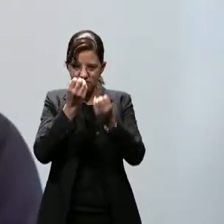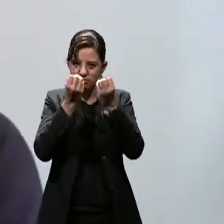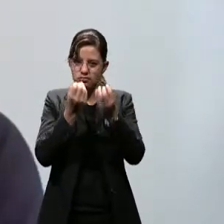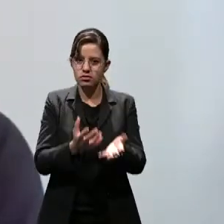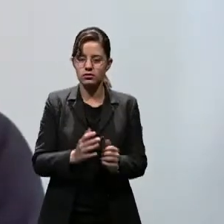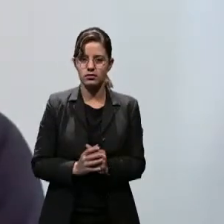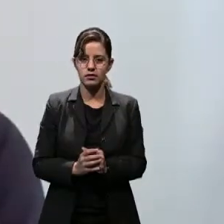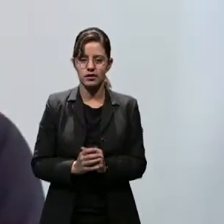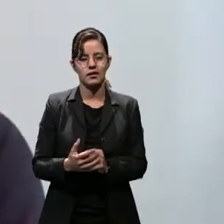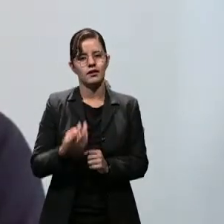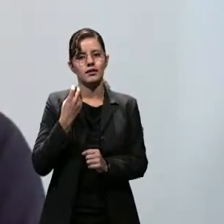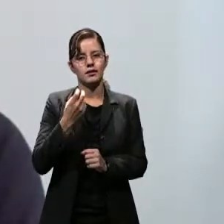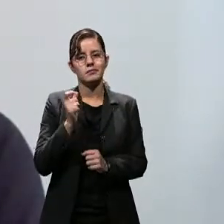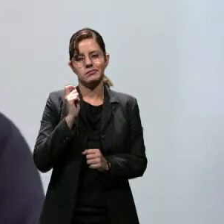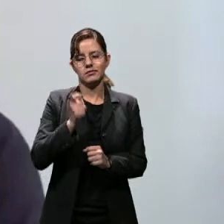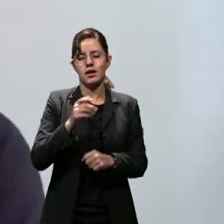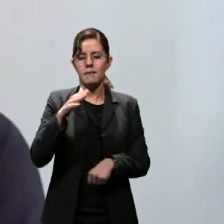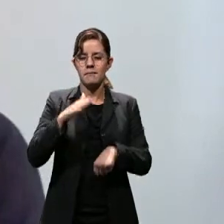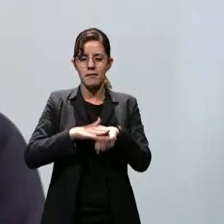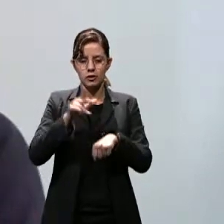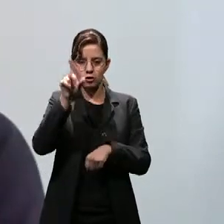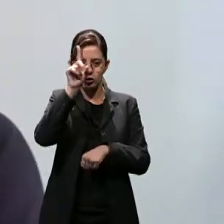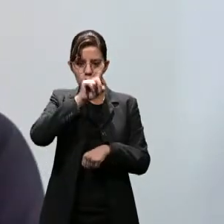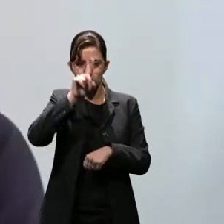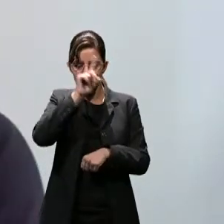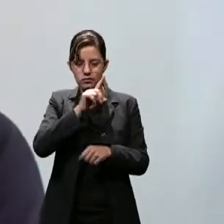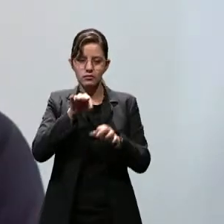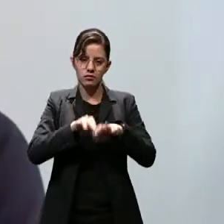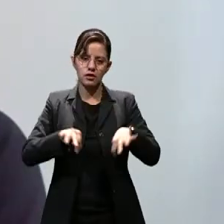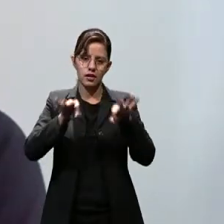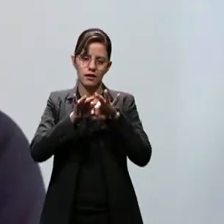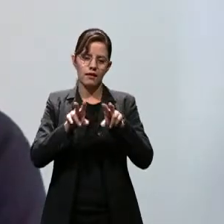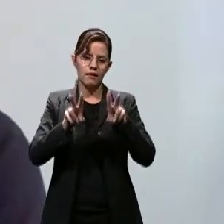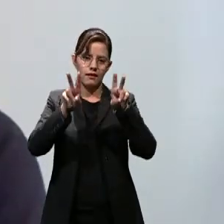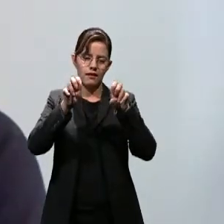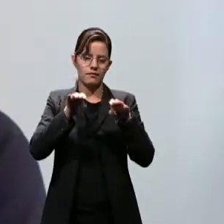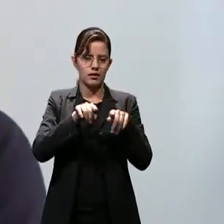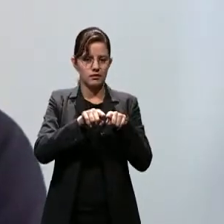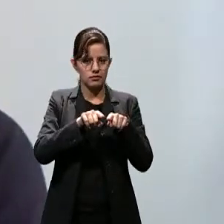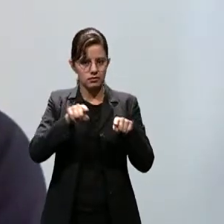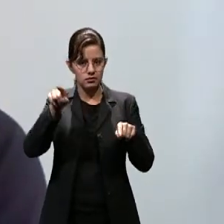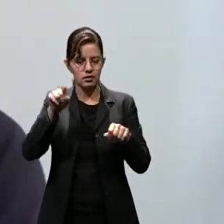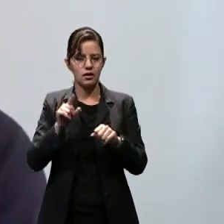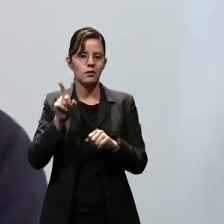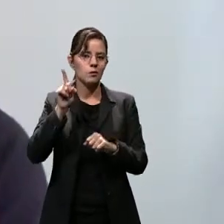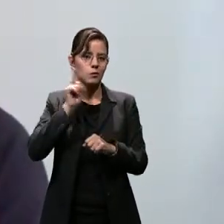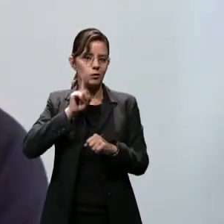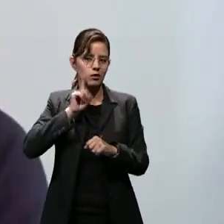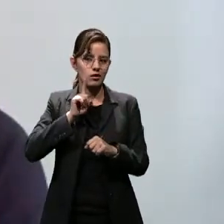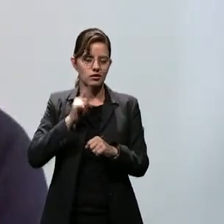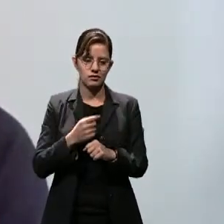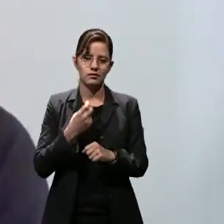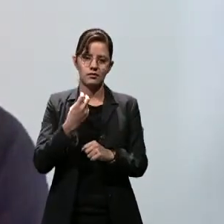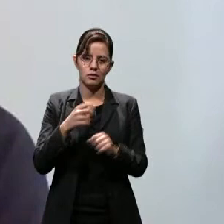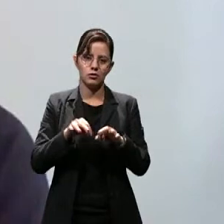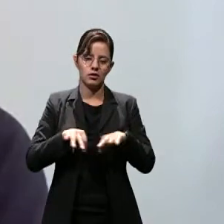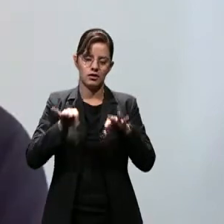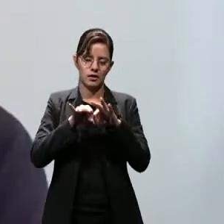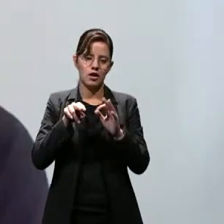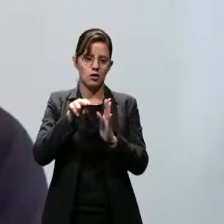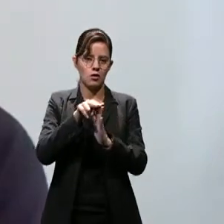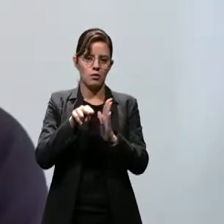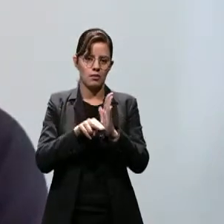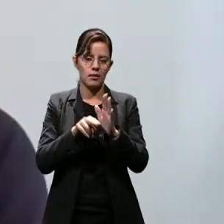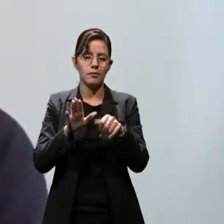the magnitude of this challenge of the use of political rights in our region that also have important scaffolding in